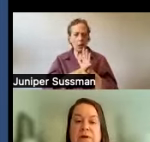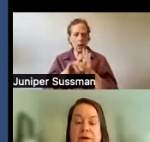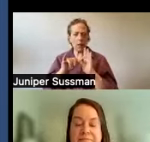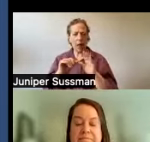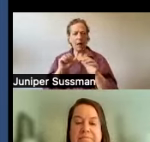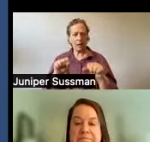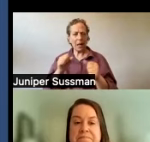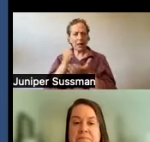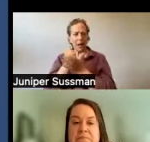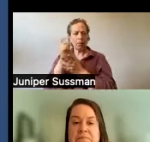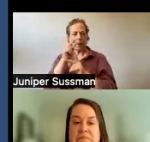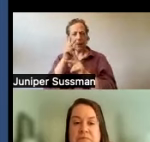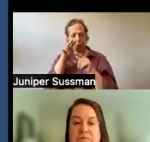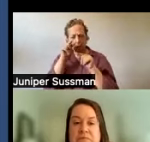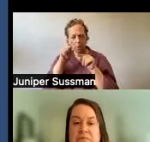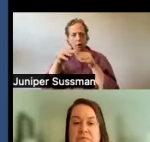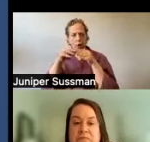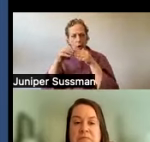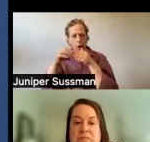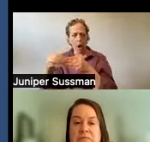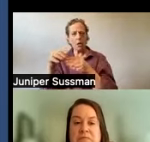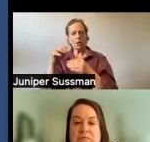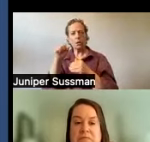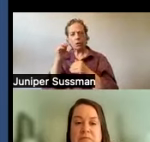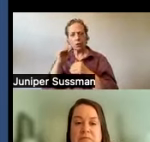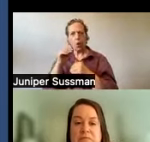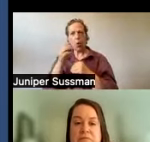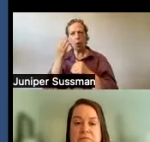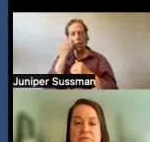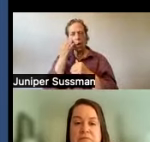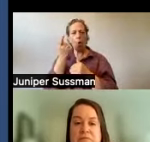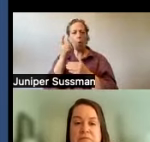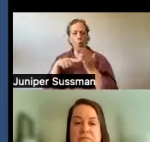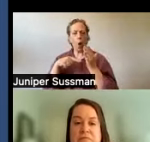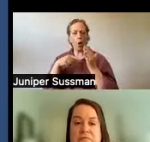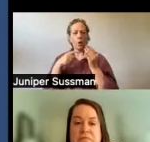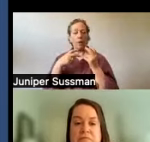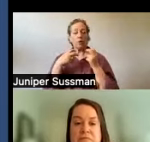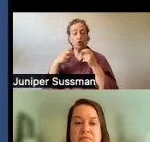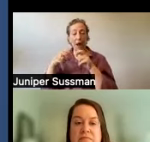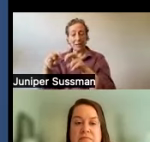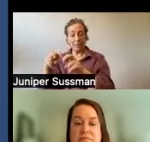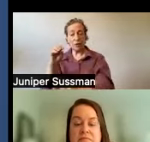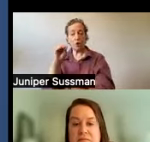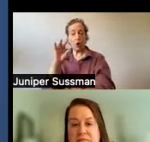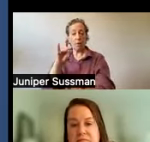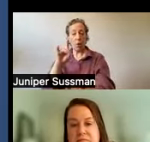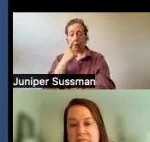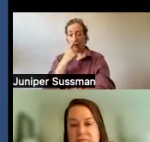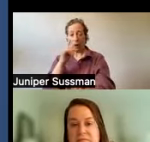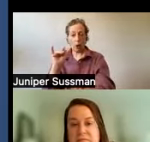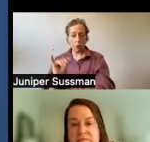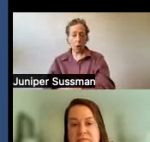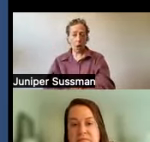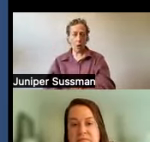of, what transmission of SARS-CoV-2 looks like. And so that at least is something that we can